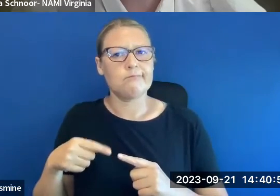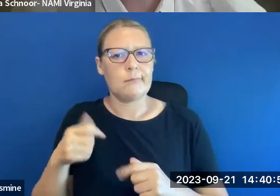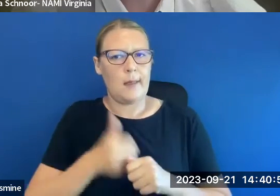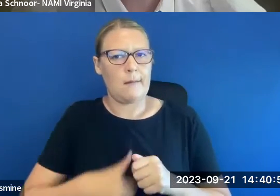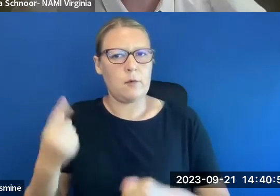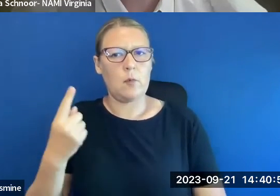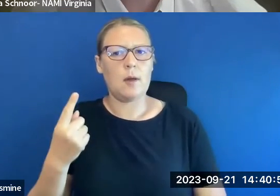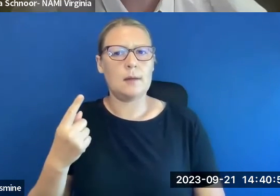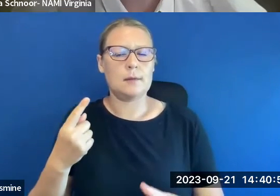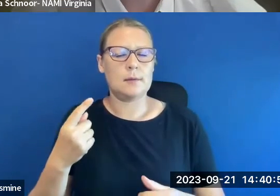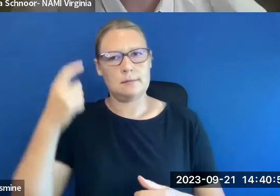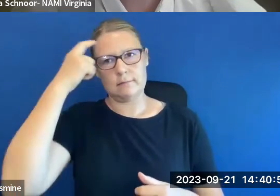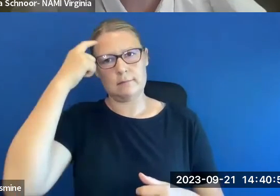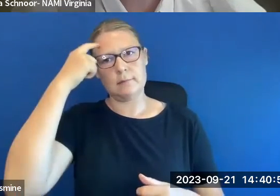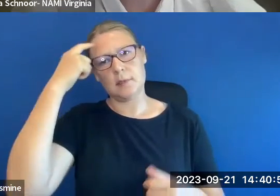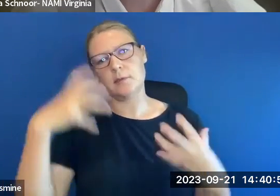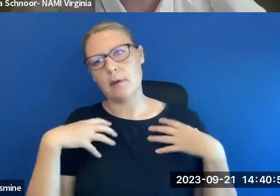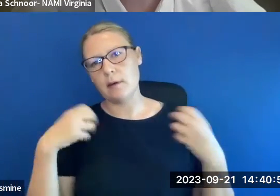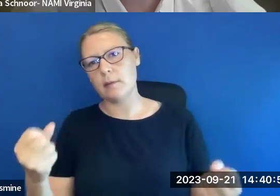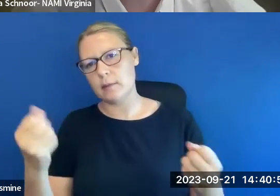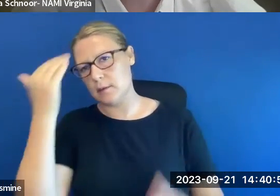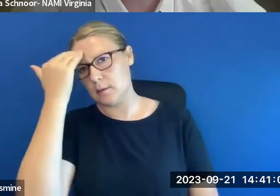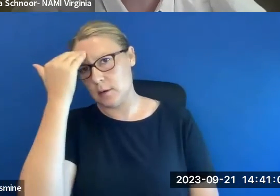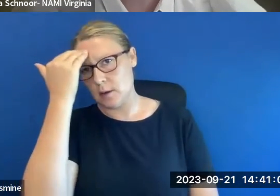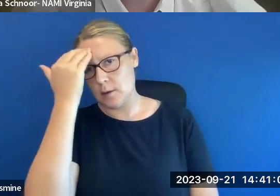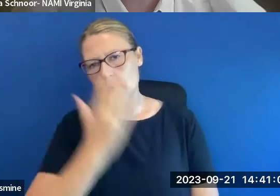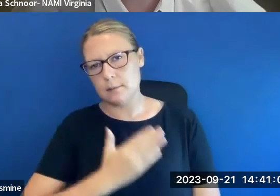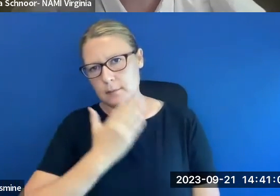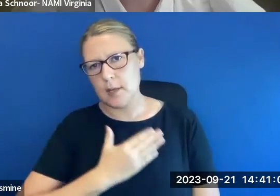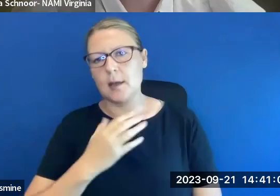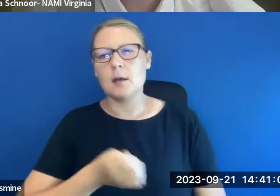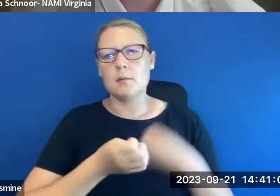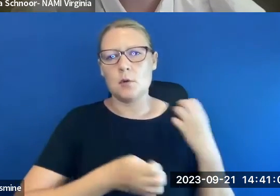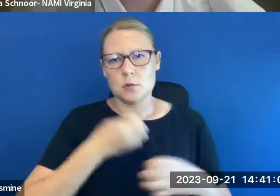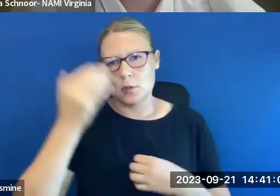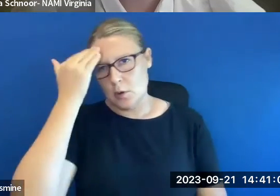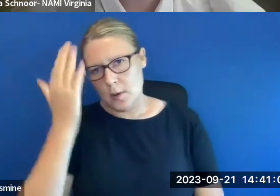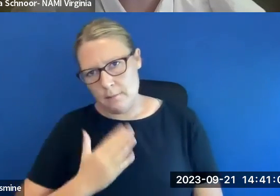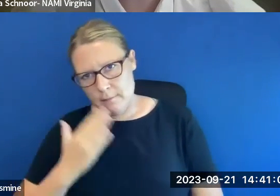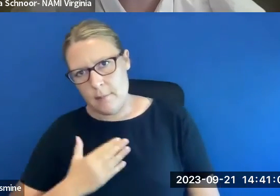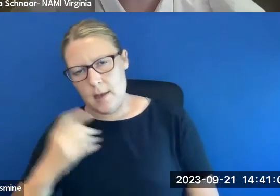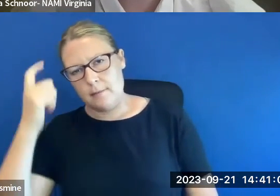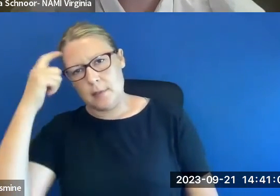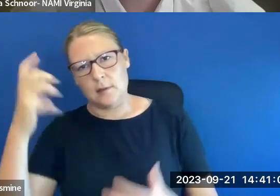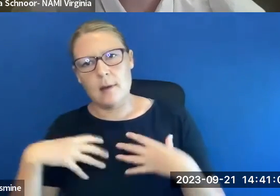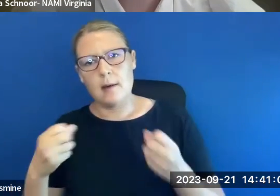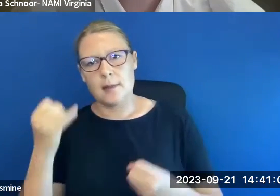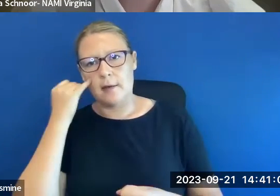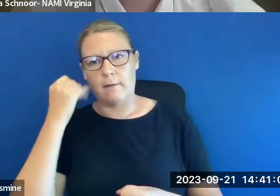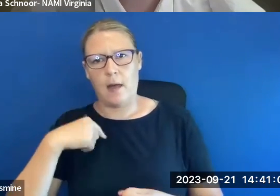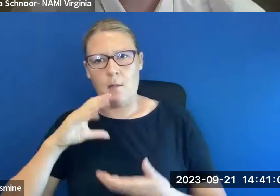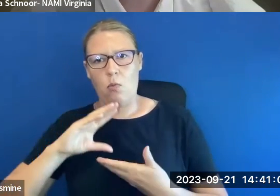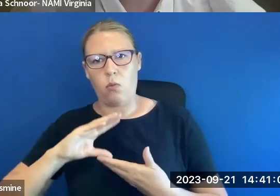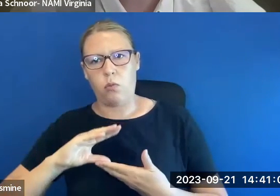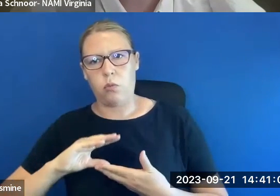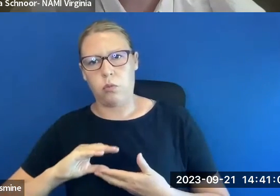everyone being in a place of knowing where they are mentally and emotionally, knowing when your cup is empty and it needs to